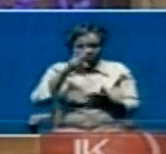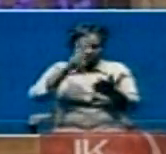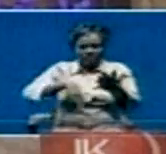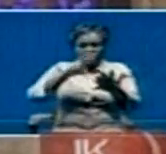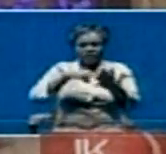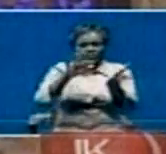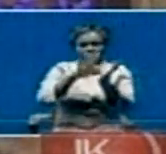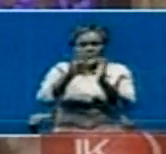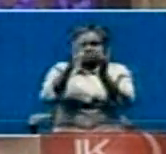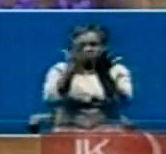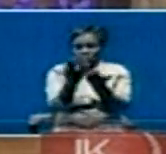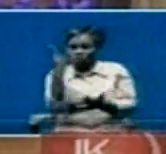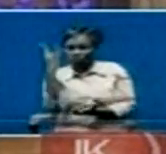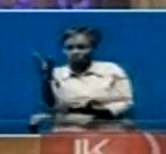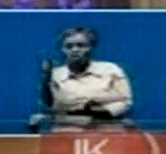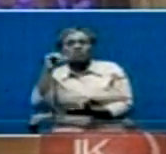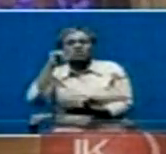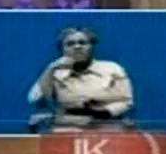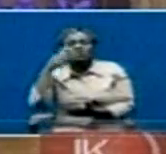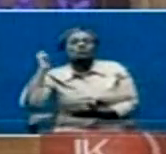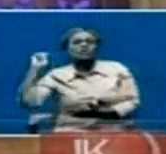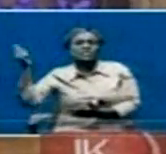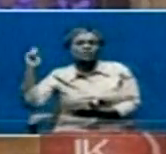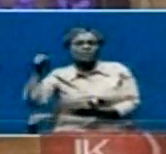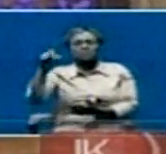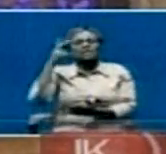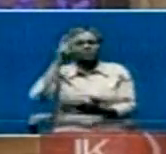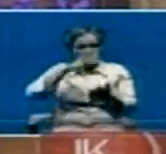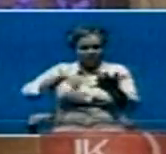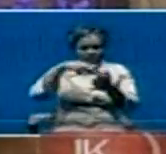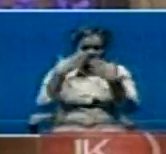Gospels. There are four of them, right? Yes. Okay, thank you. Matthew, Mark, Luke, and John? That's correct. Oh, thank you.